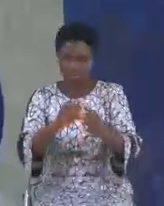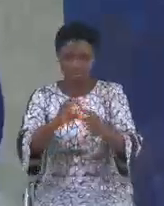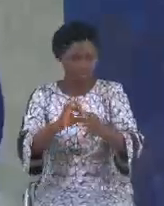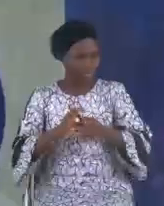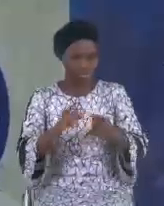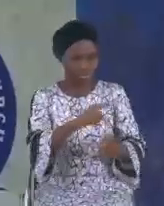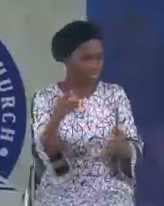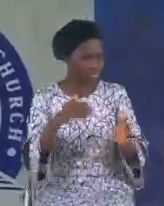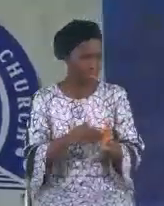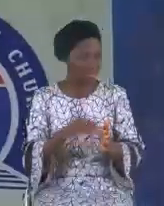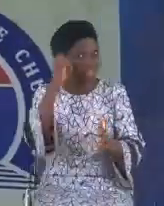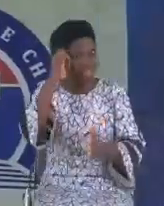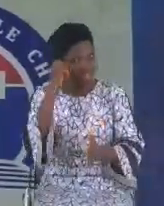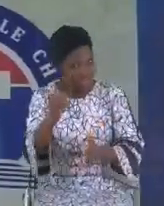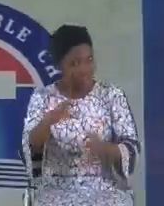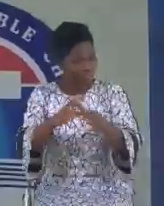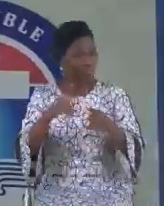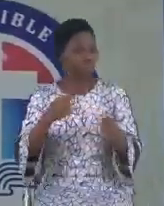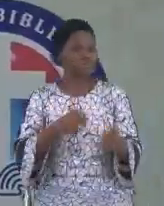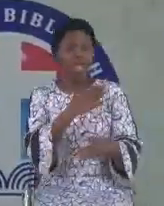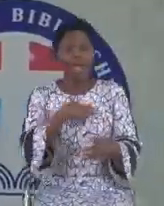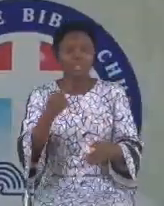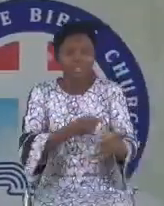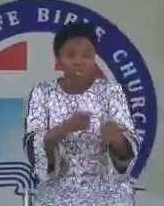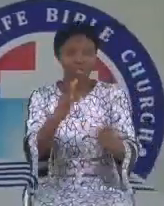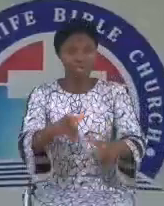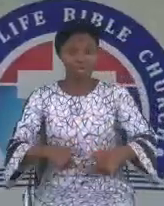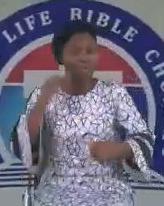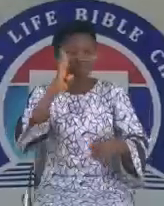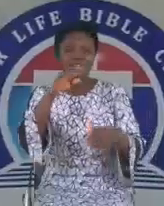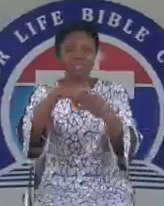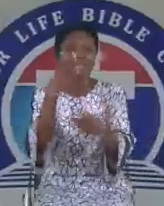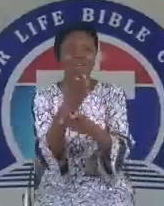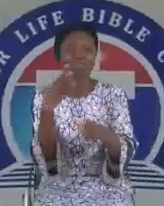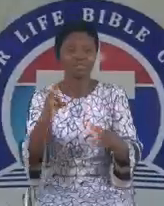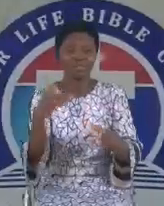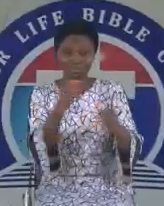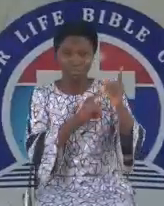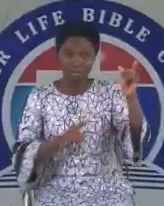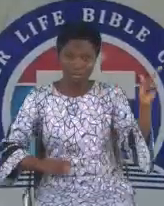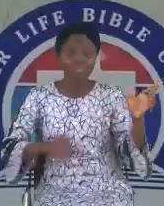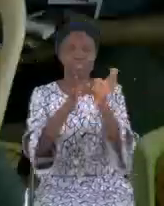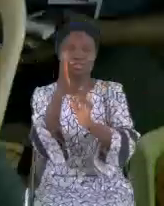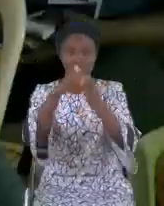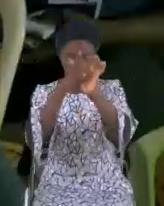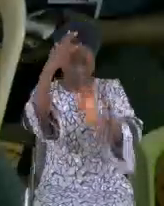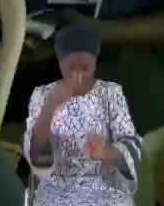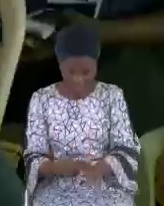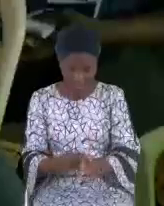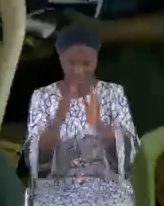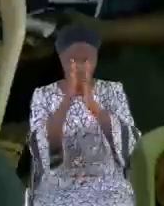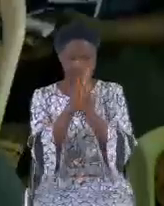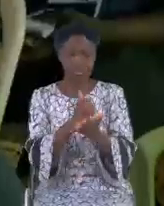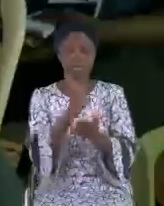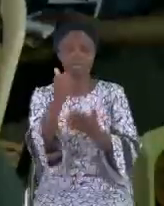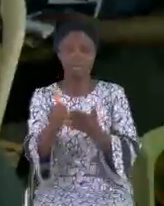me. And the control of your life will be in the hand of the Lord Jesus, in Jesus' name. Hey,